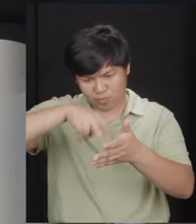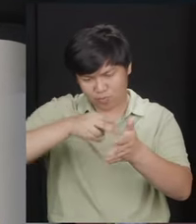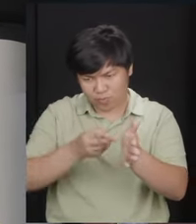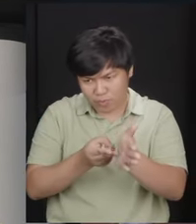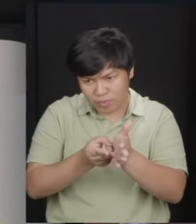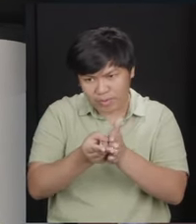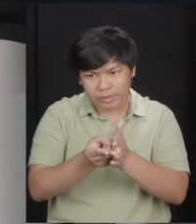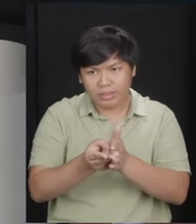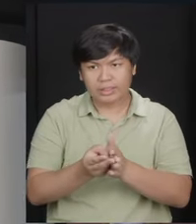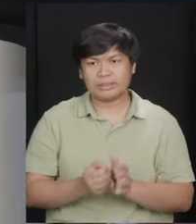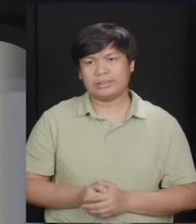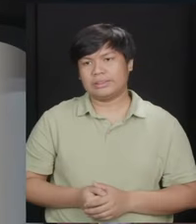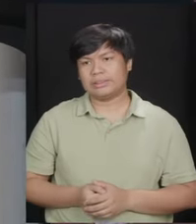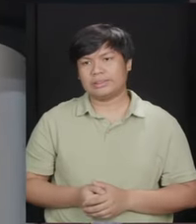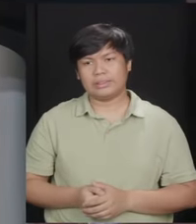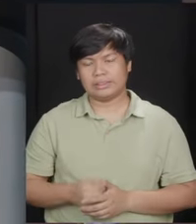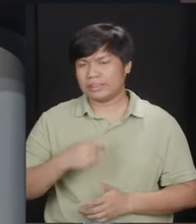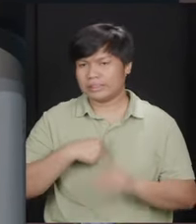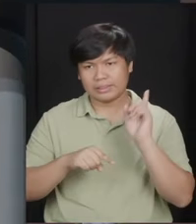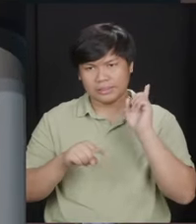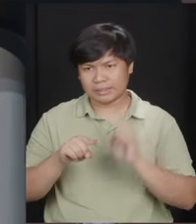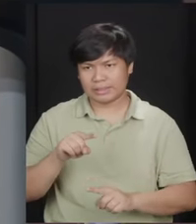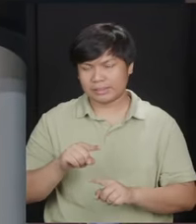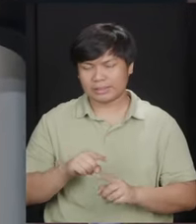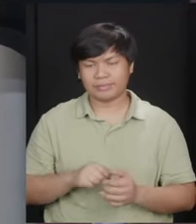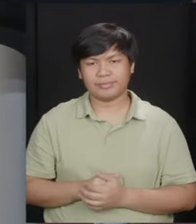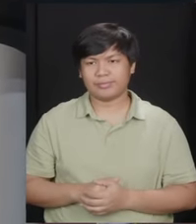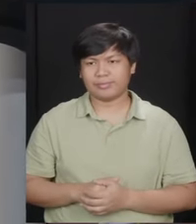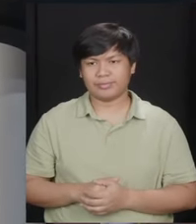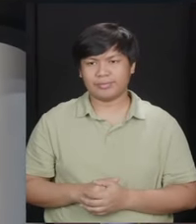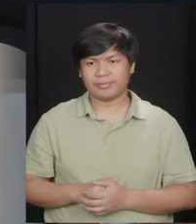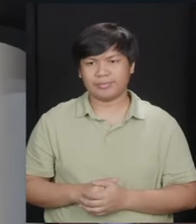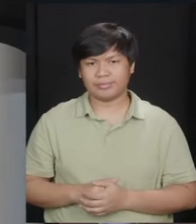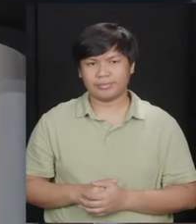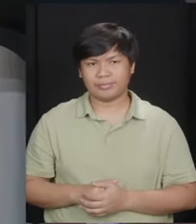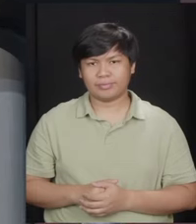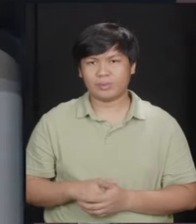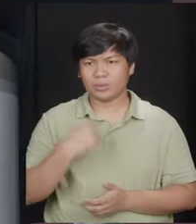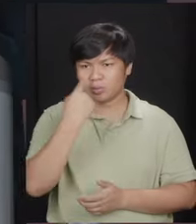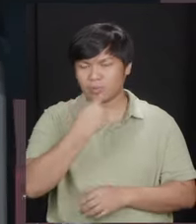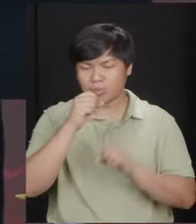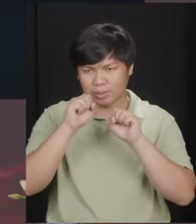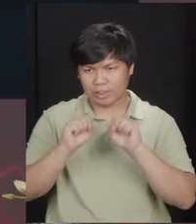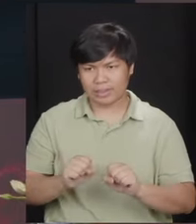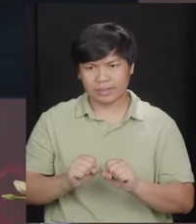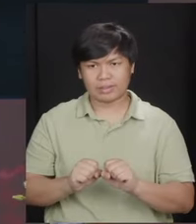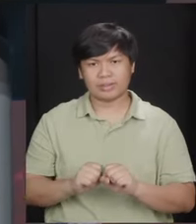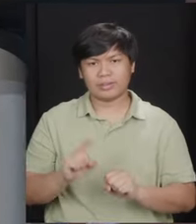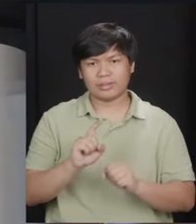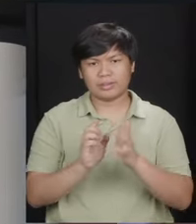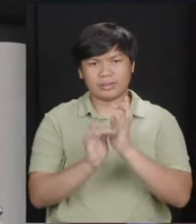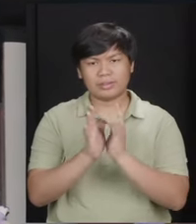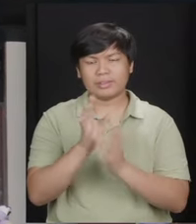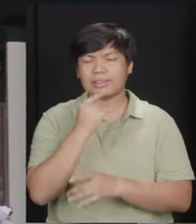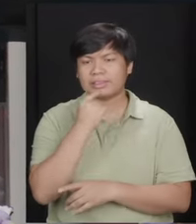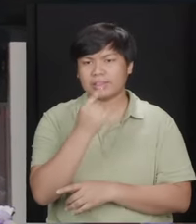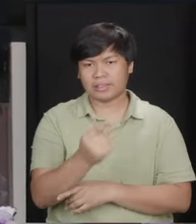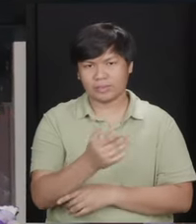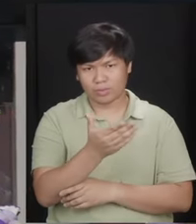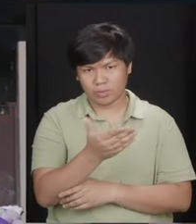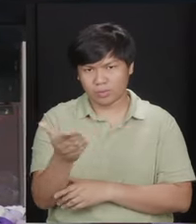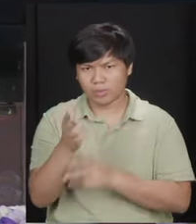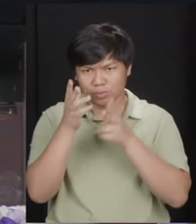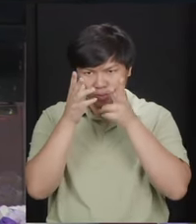say, "My goodness, I cannot do this," and they're right. So who can do this? That's what Jesus said. To you